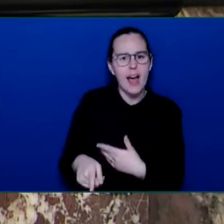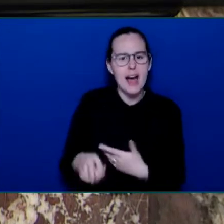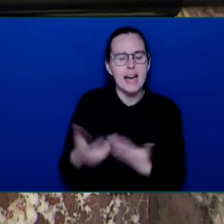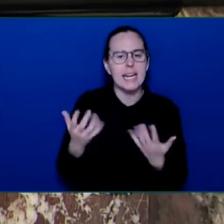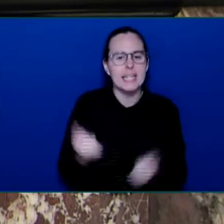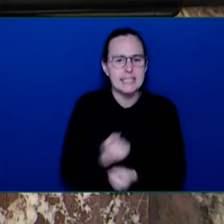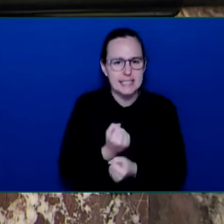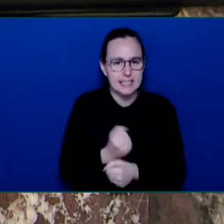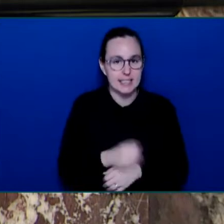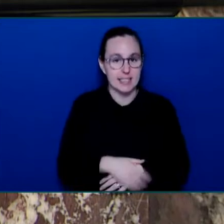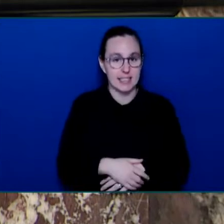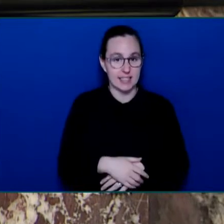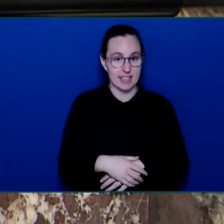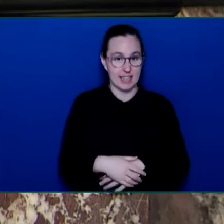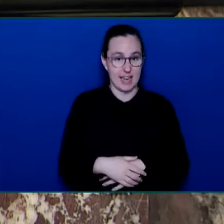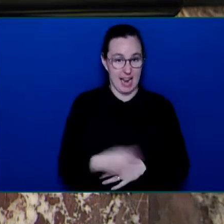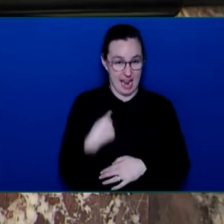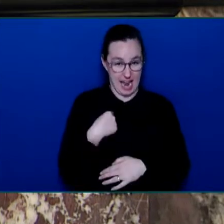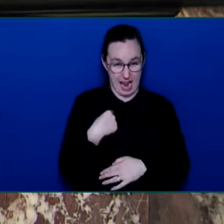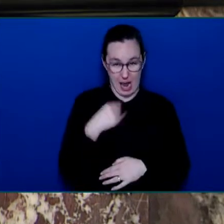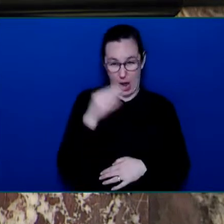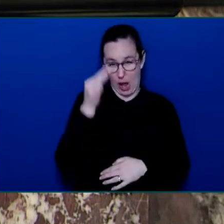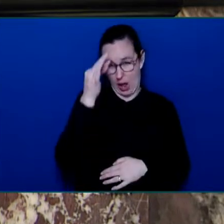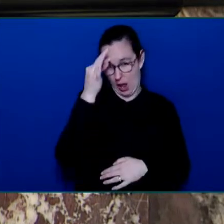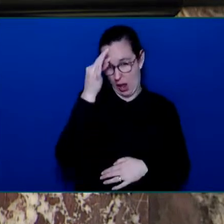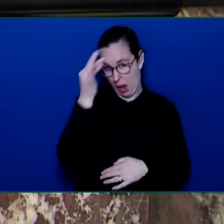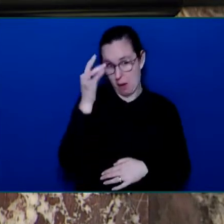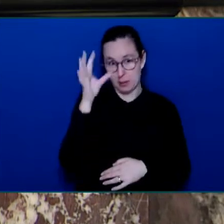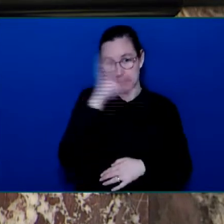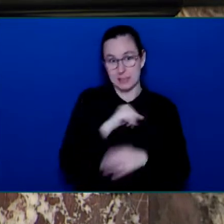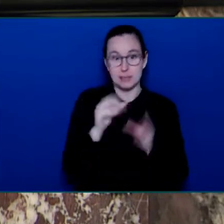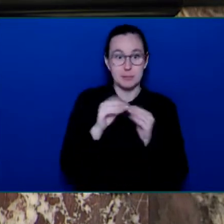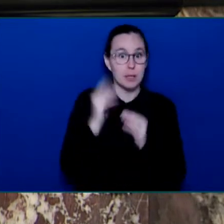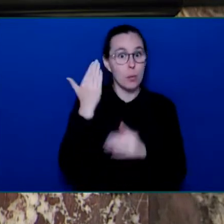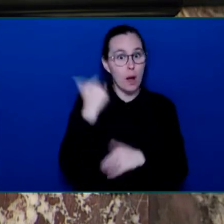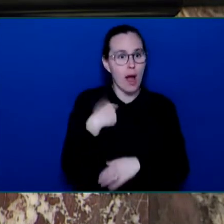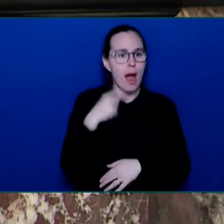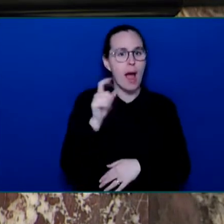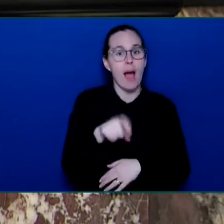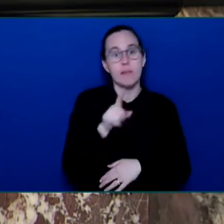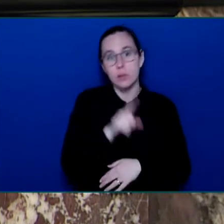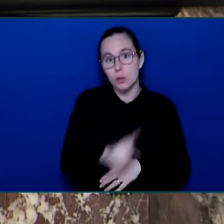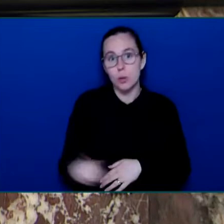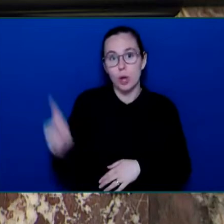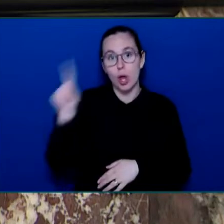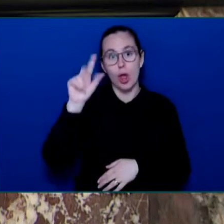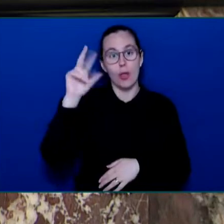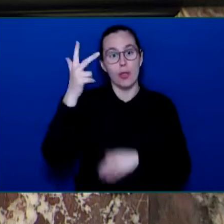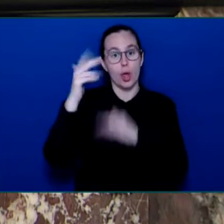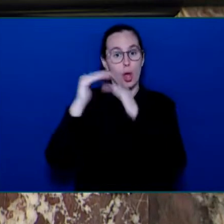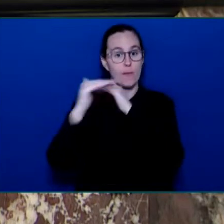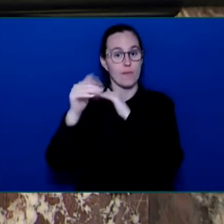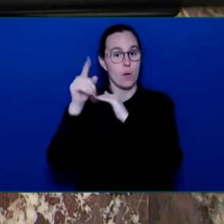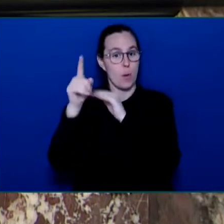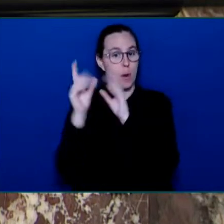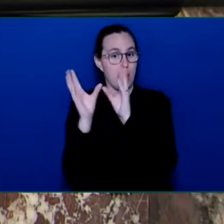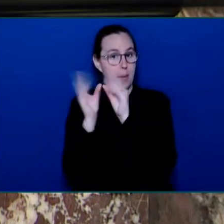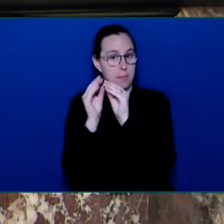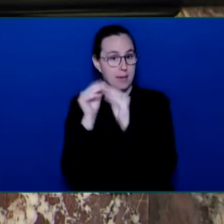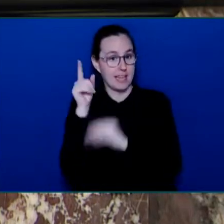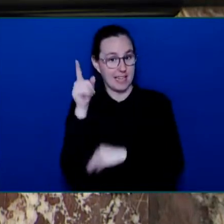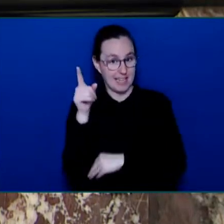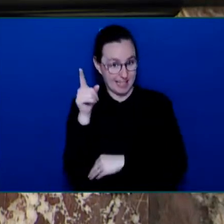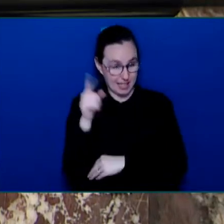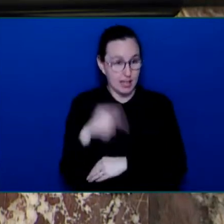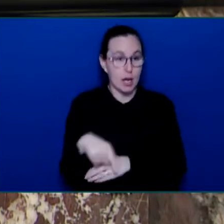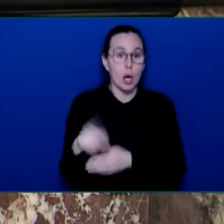floor. 2 weeks ago, the BC Building Trade visited the legislature and met with MLA. Among other topics,